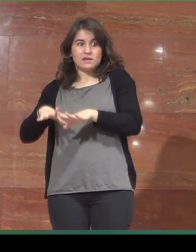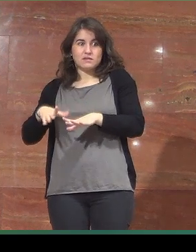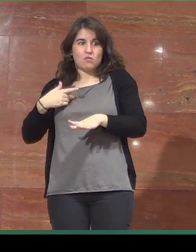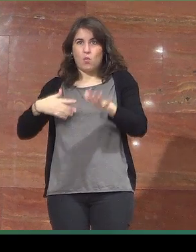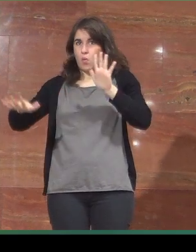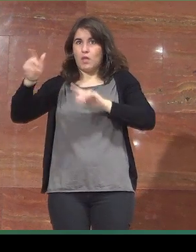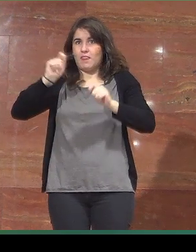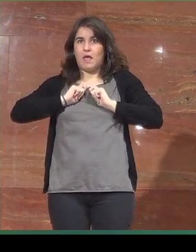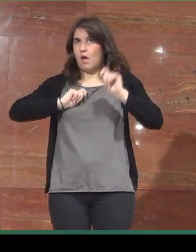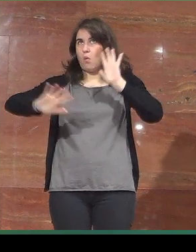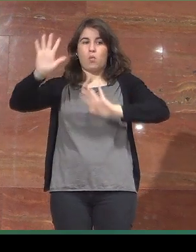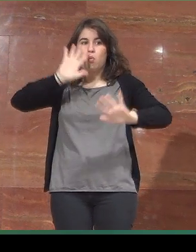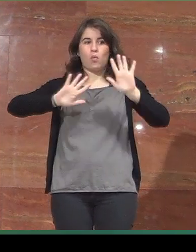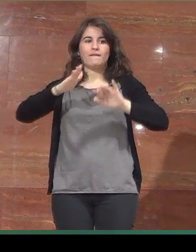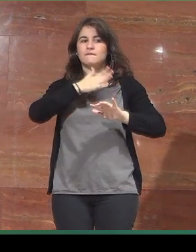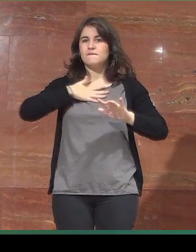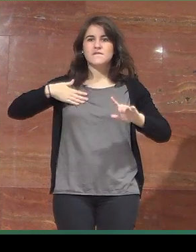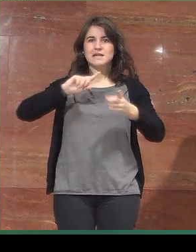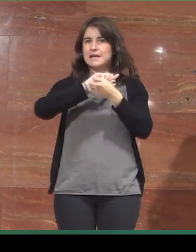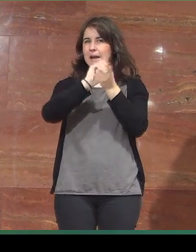start to work with old